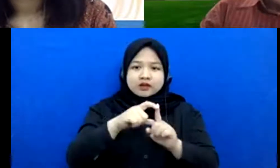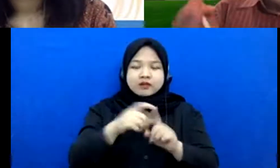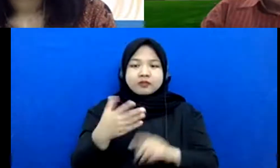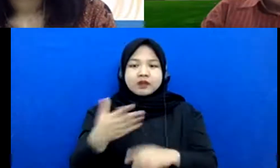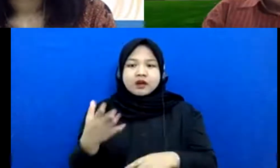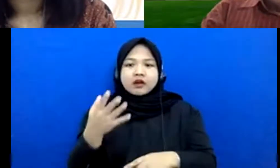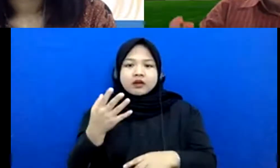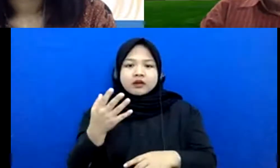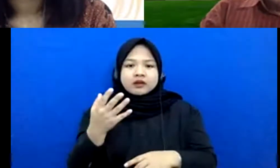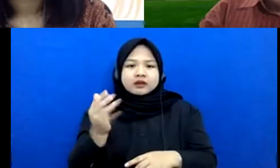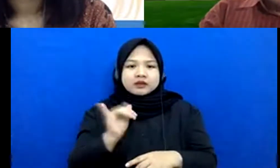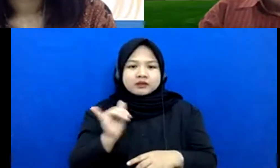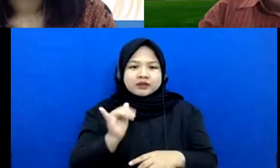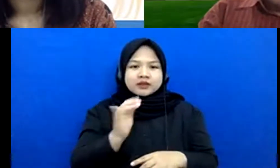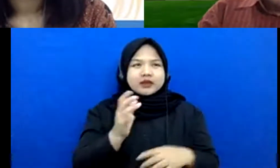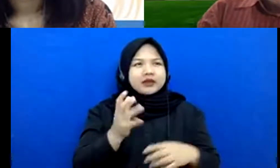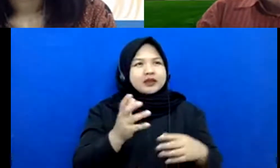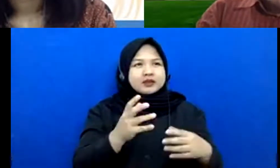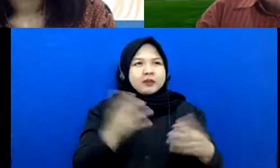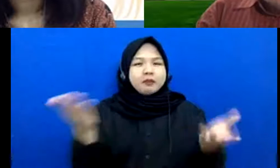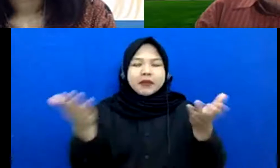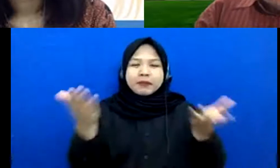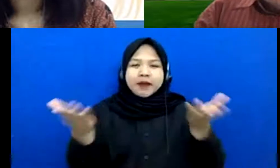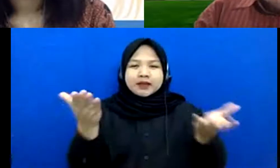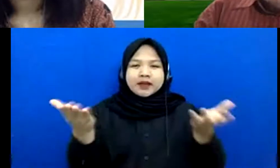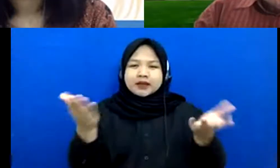apples and oranges. They're two different sets of data.